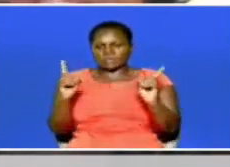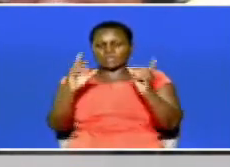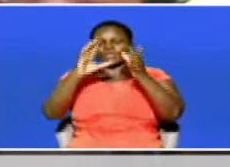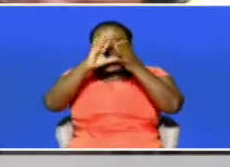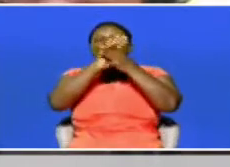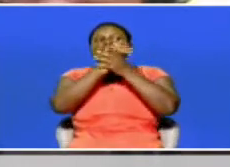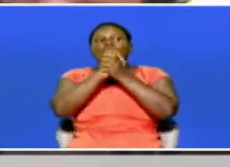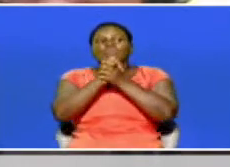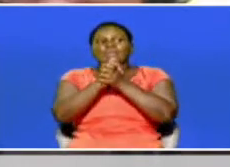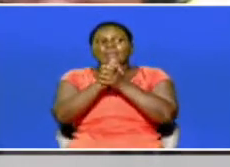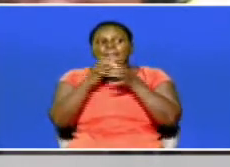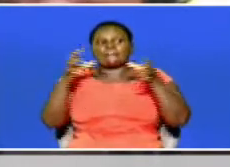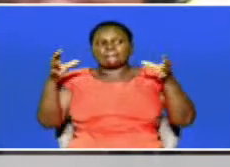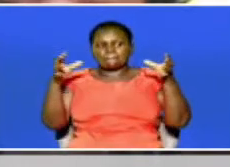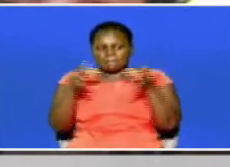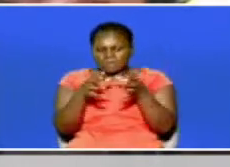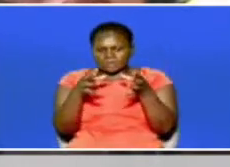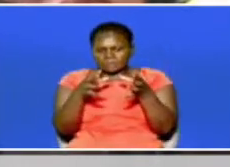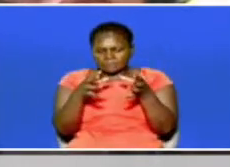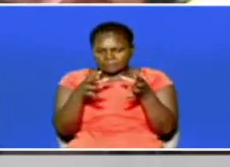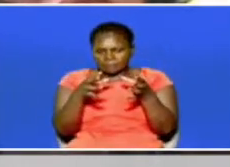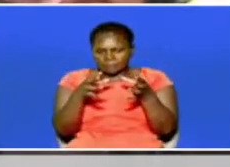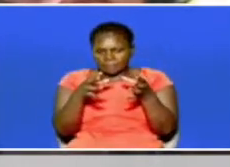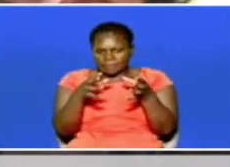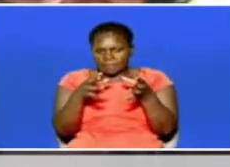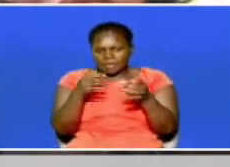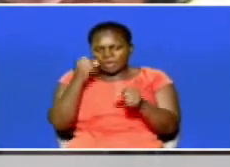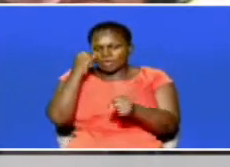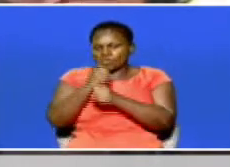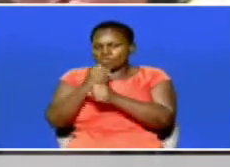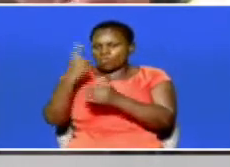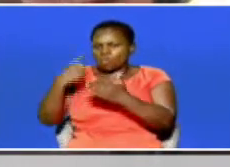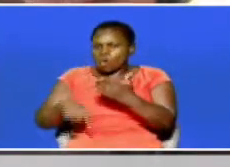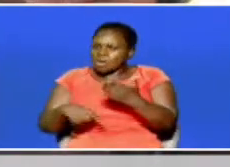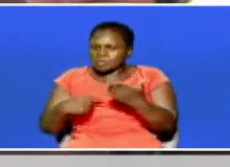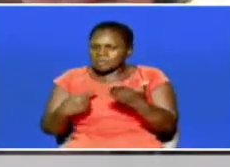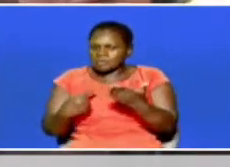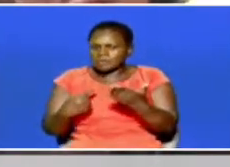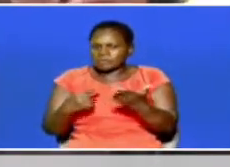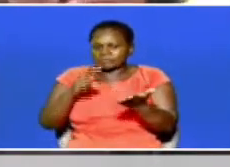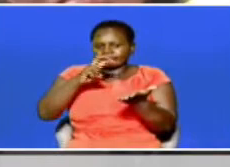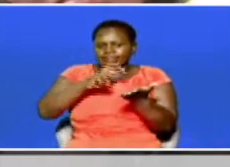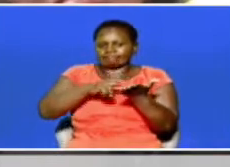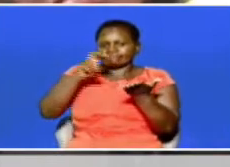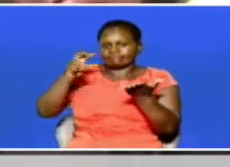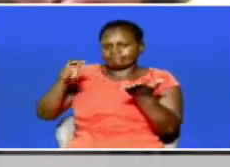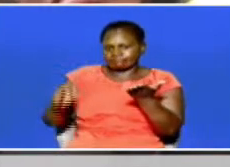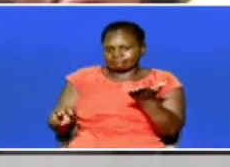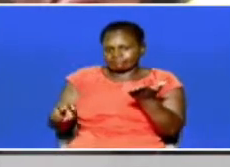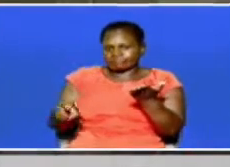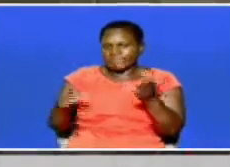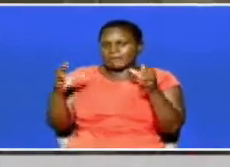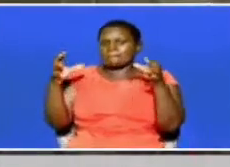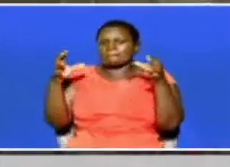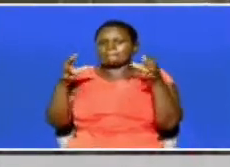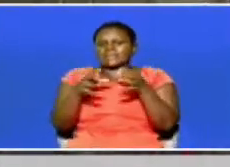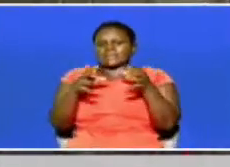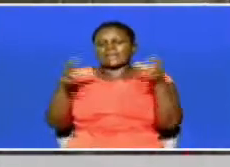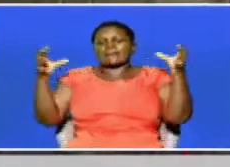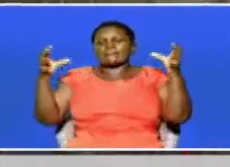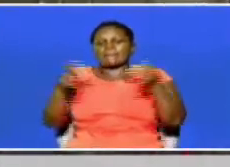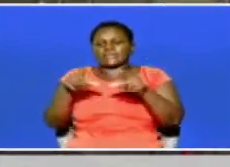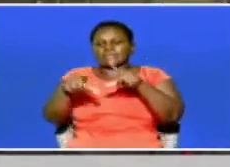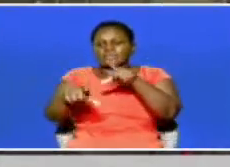Jubilee Party, the most honorable thing for us to do is resign from this party. The